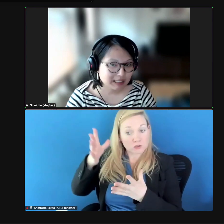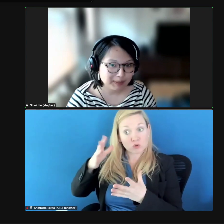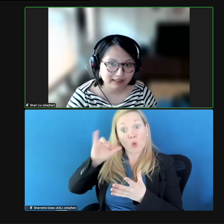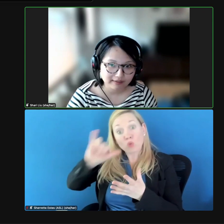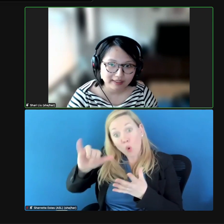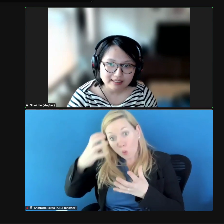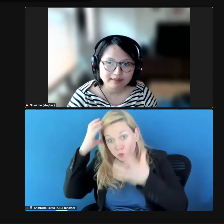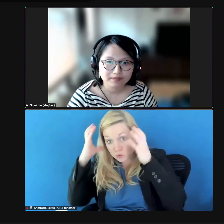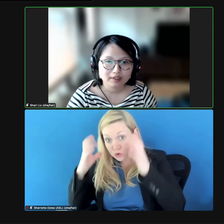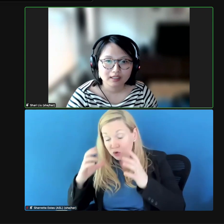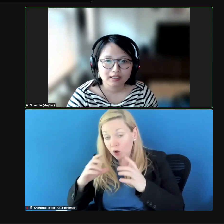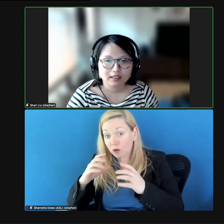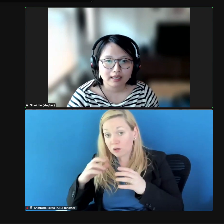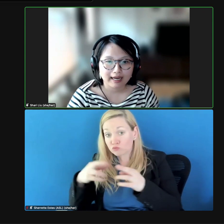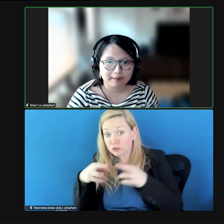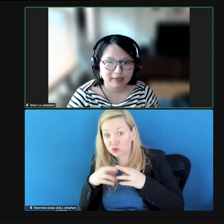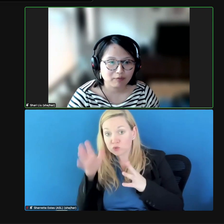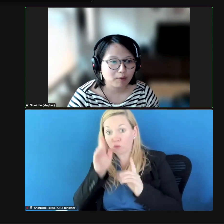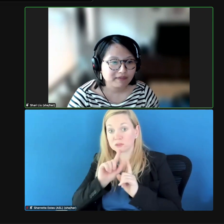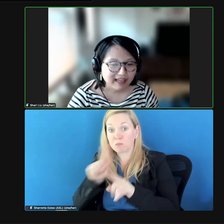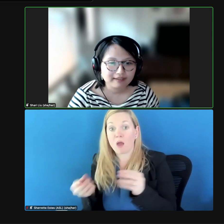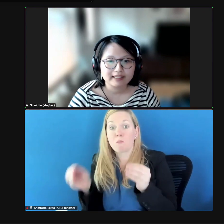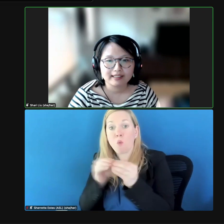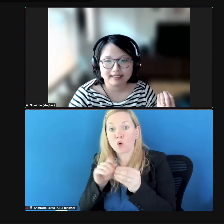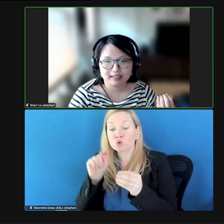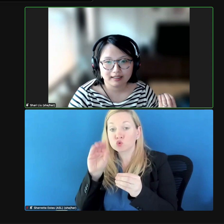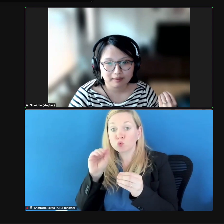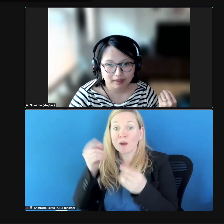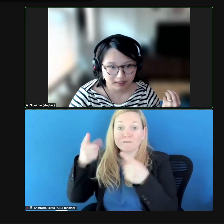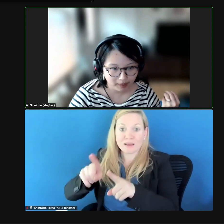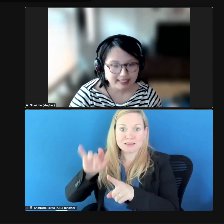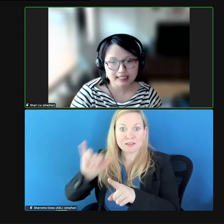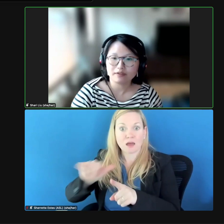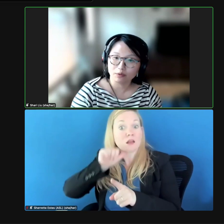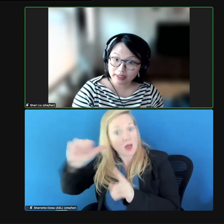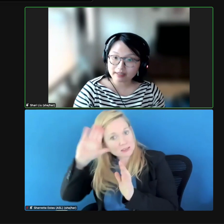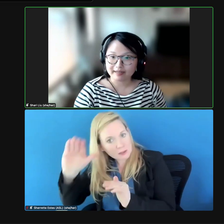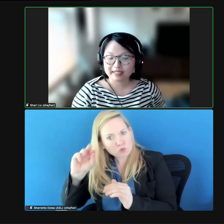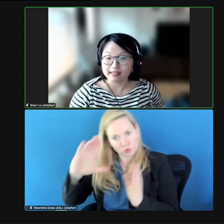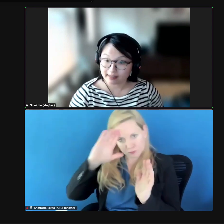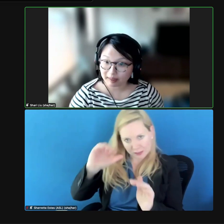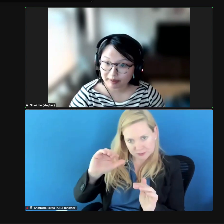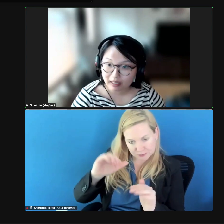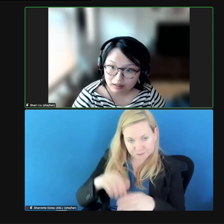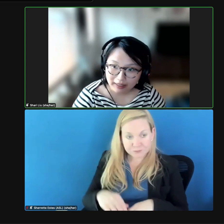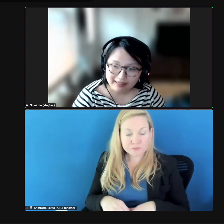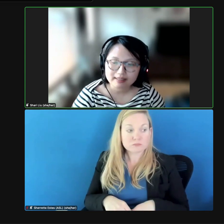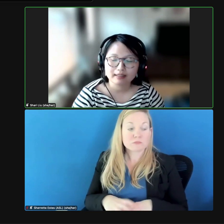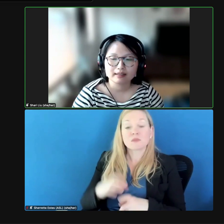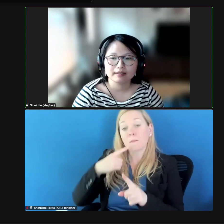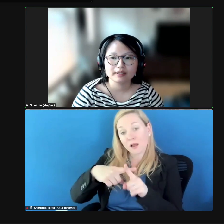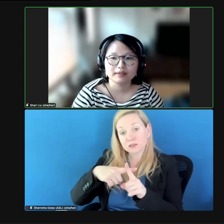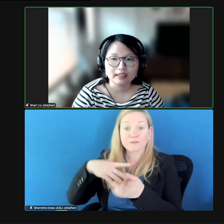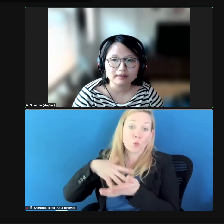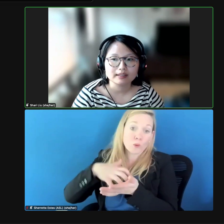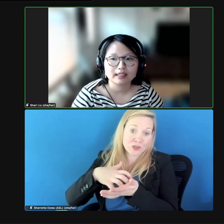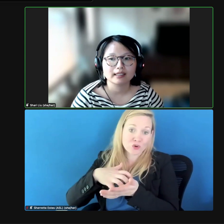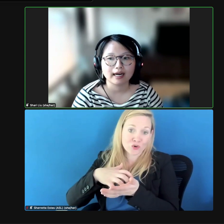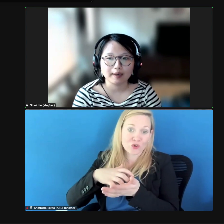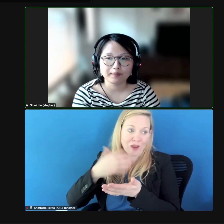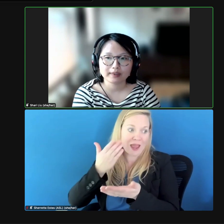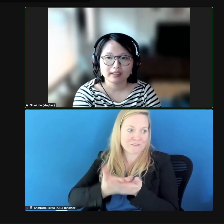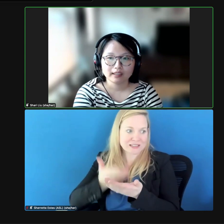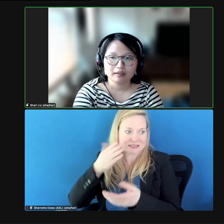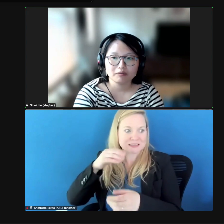unexpected than expected events? And what we found is positive, though weaker evidence in some of the ROIs, although note